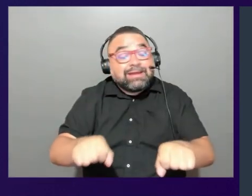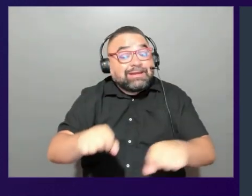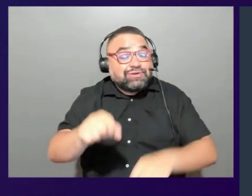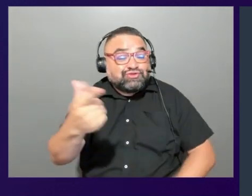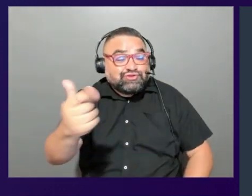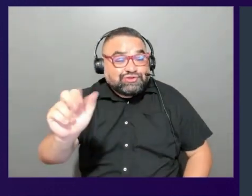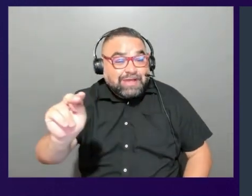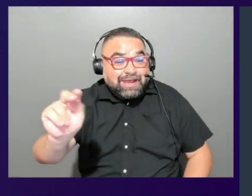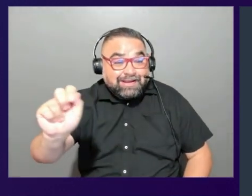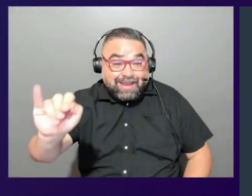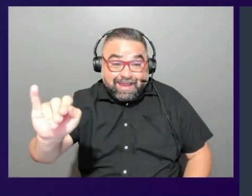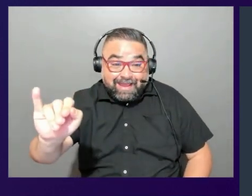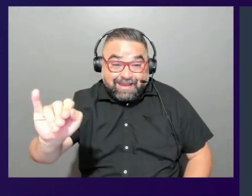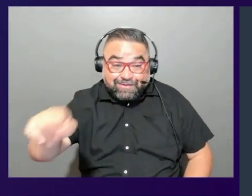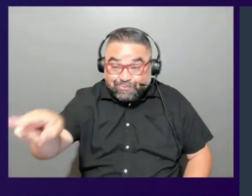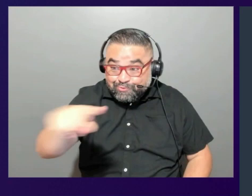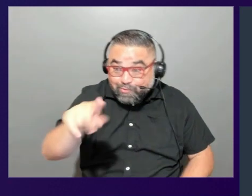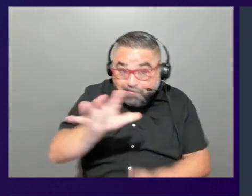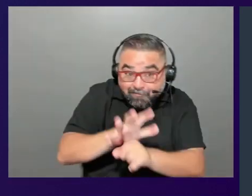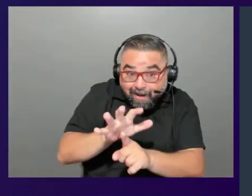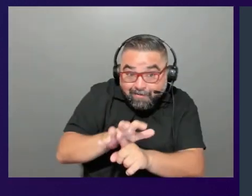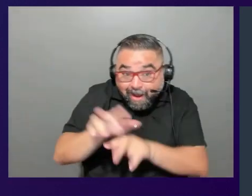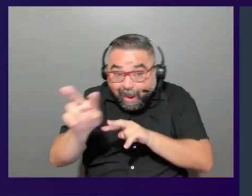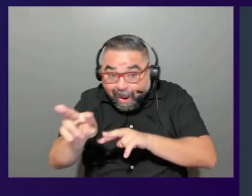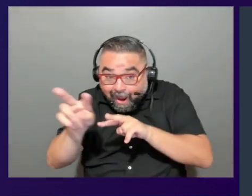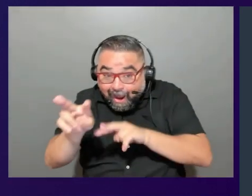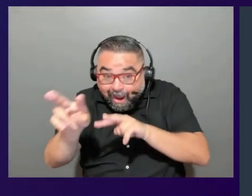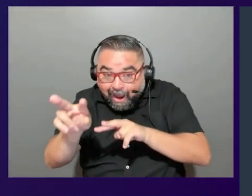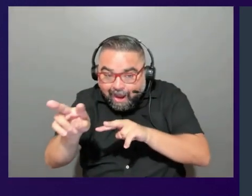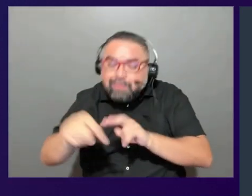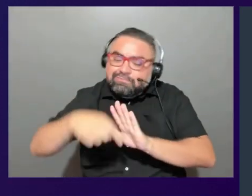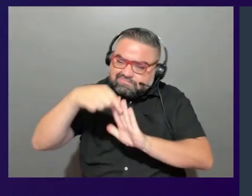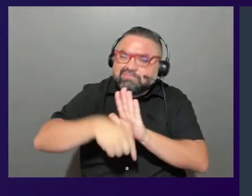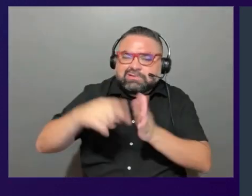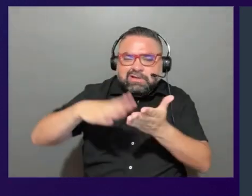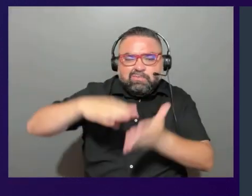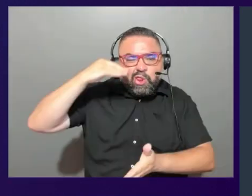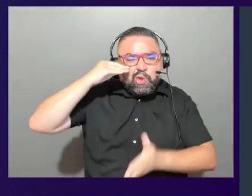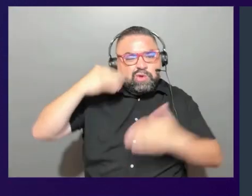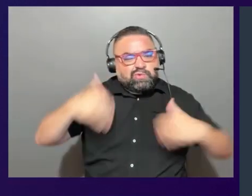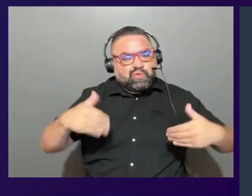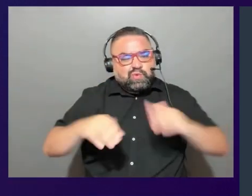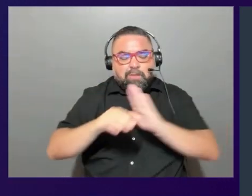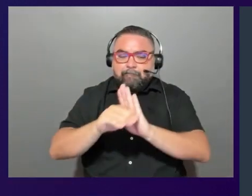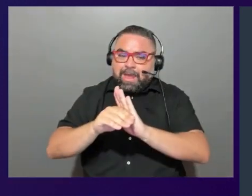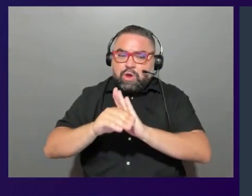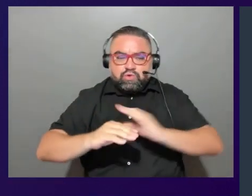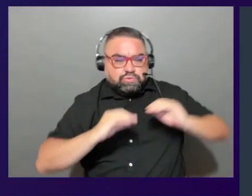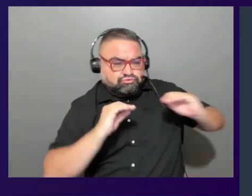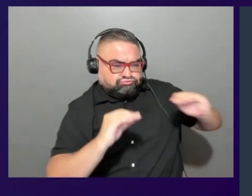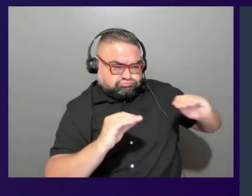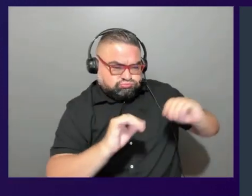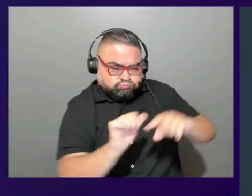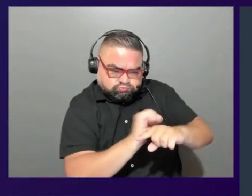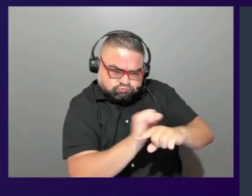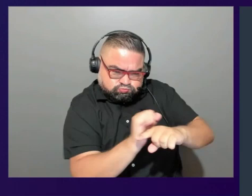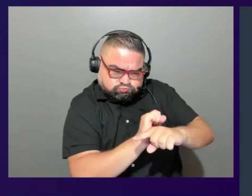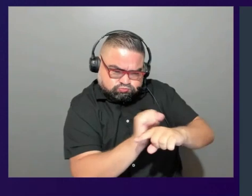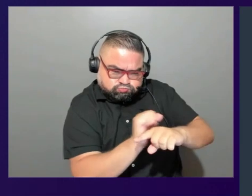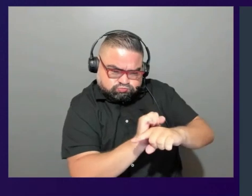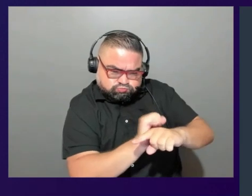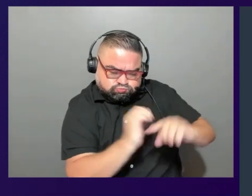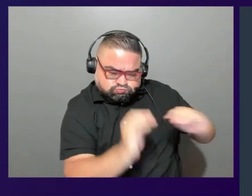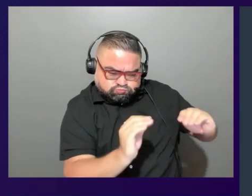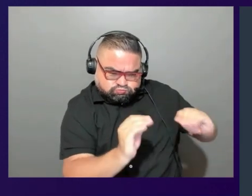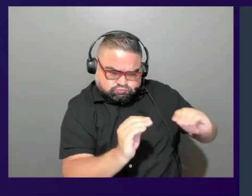is a subset of deep learning that is powered by large self-learning models that are pre-trained on vast amounts of data and